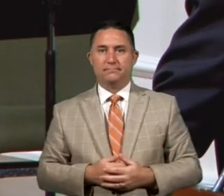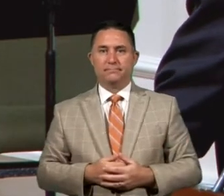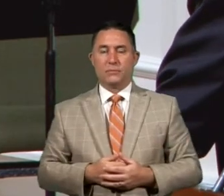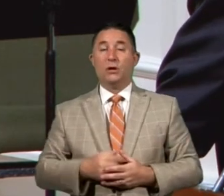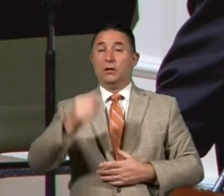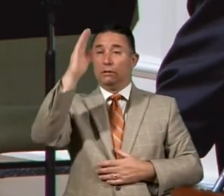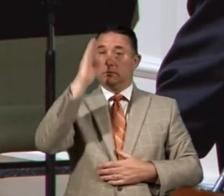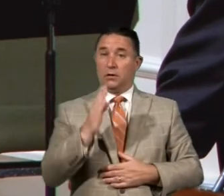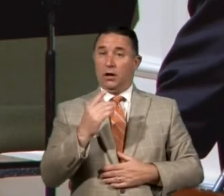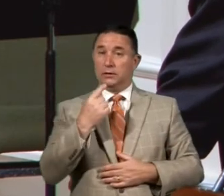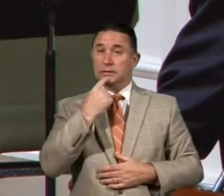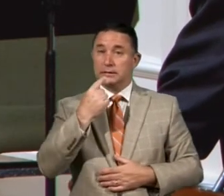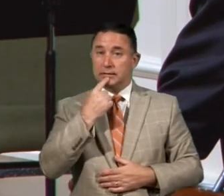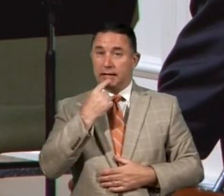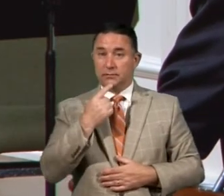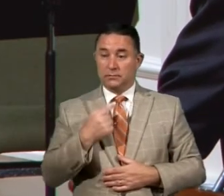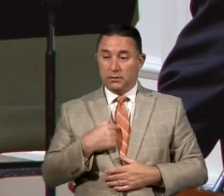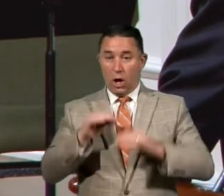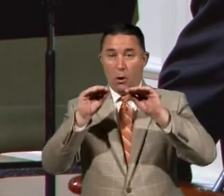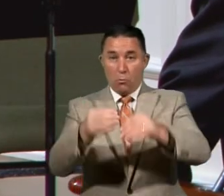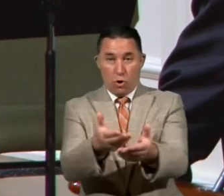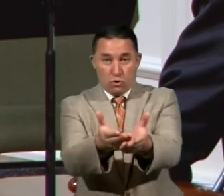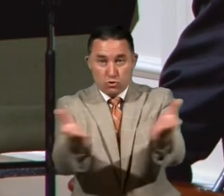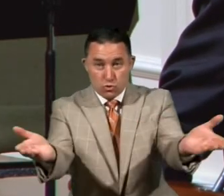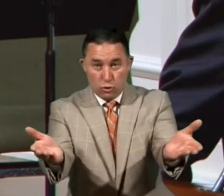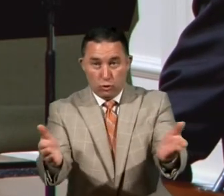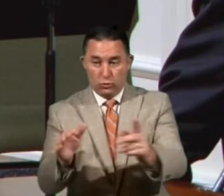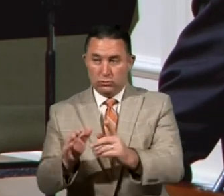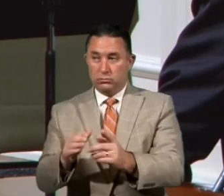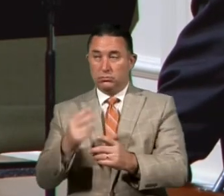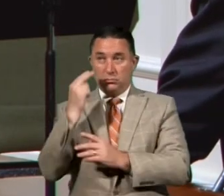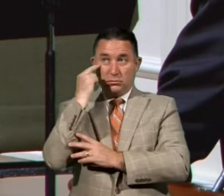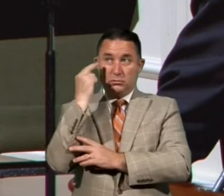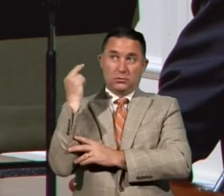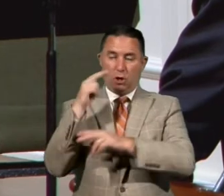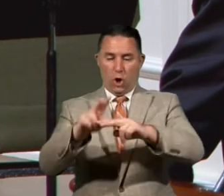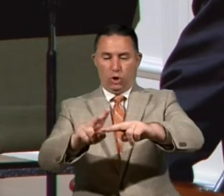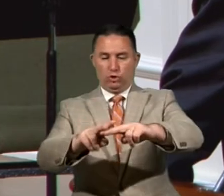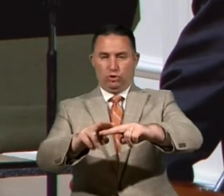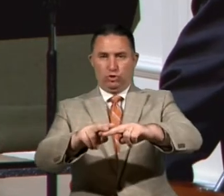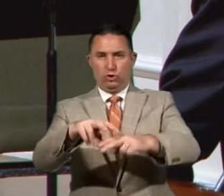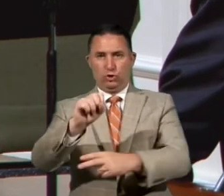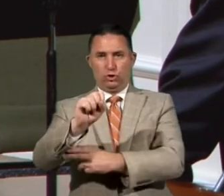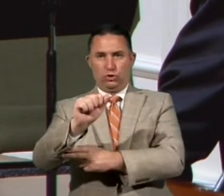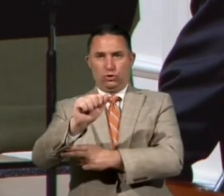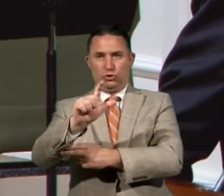Well, God says, I've put you here as a remembrance of salt.